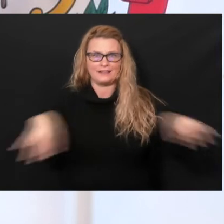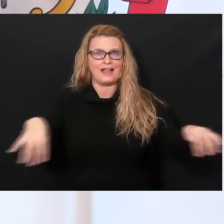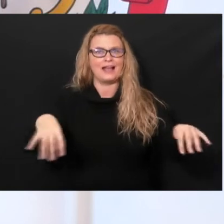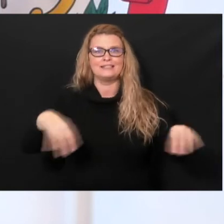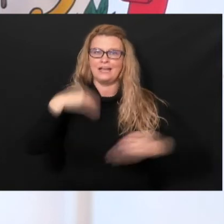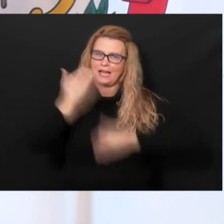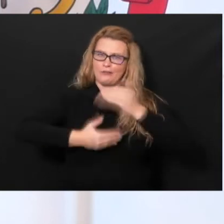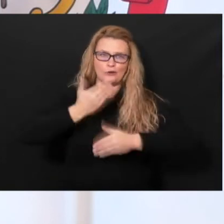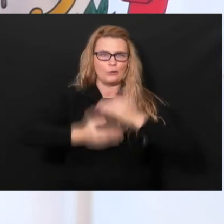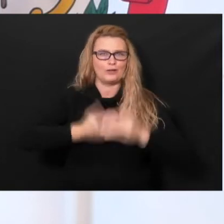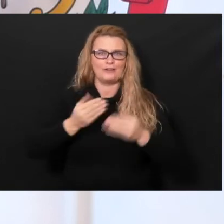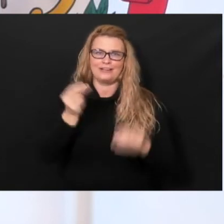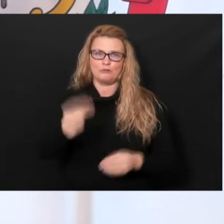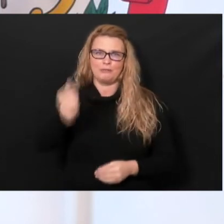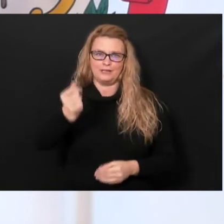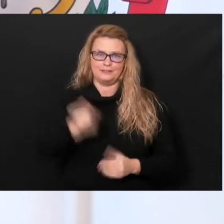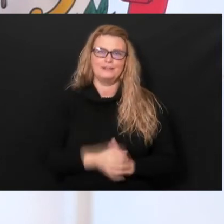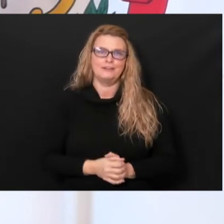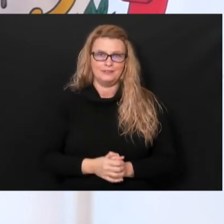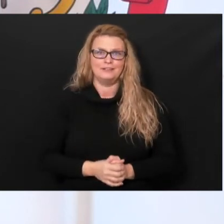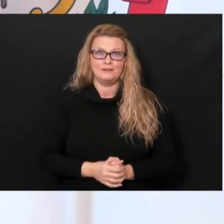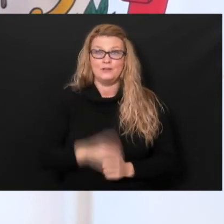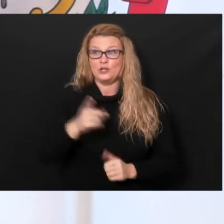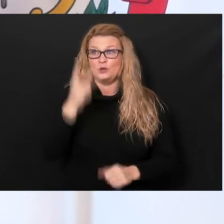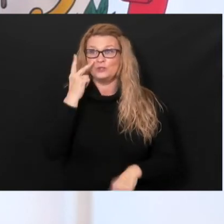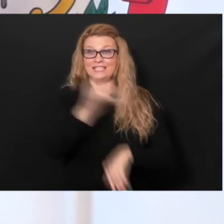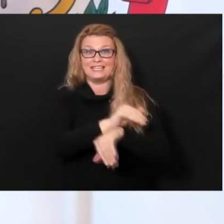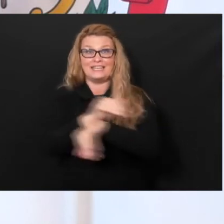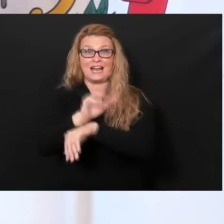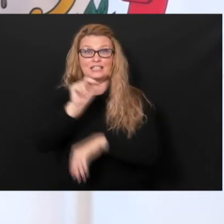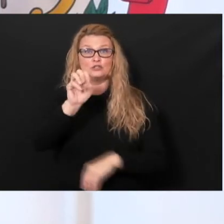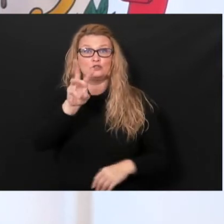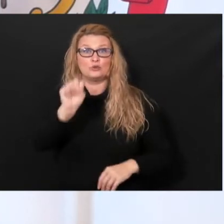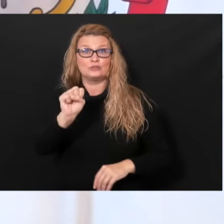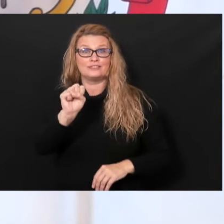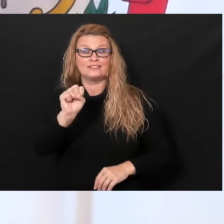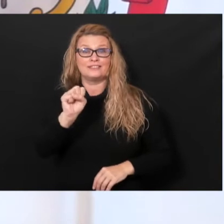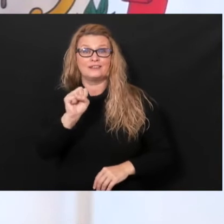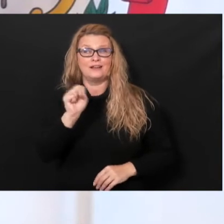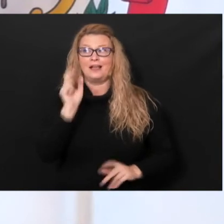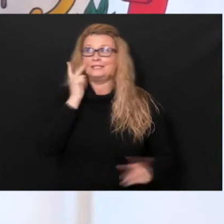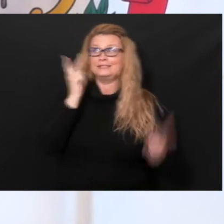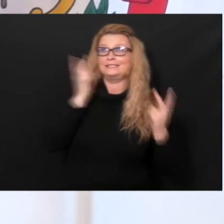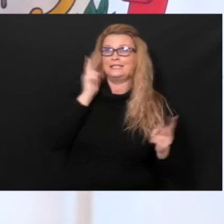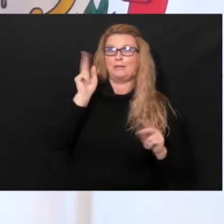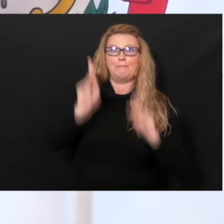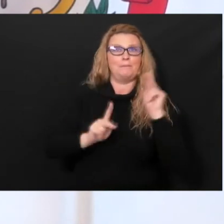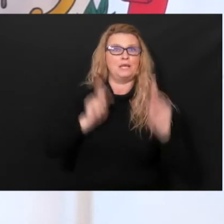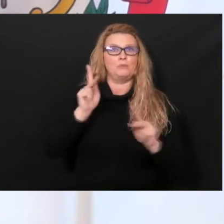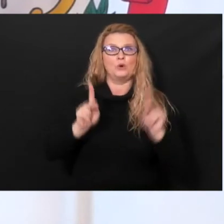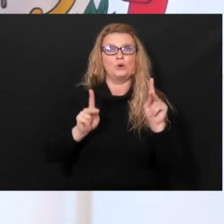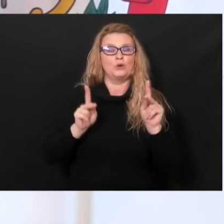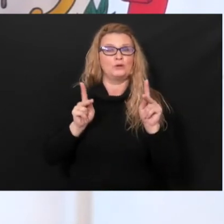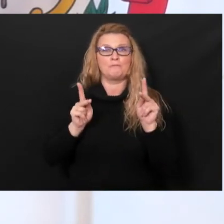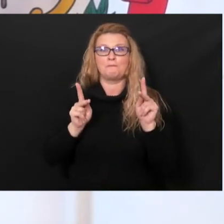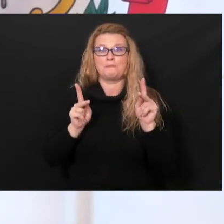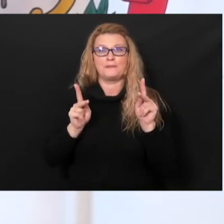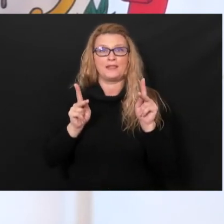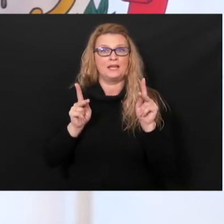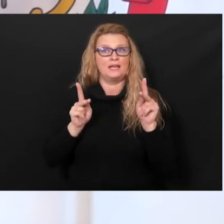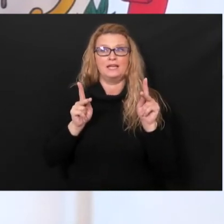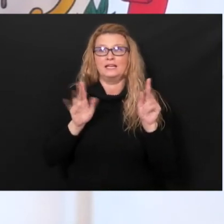of it immediately and everything. I mean, you watch the nightly news and you see people that are, again, dying, in